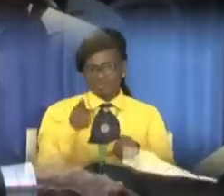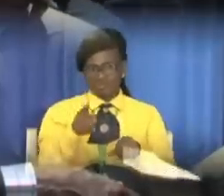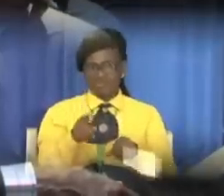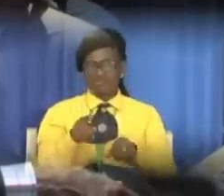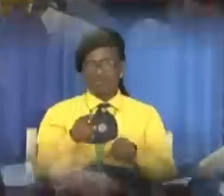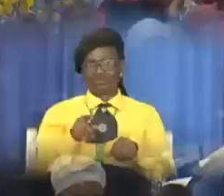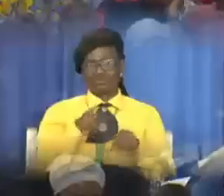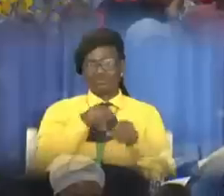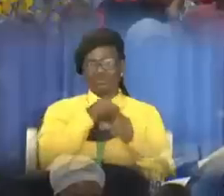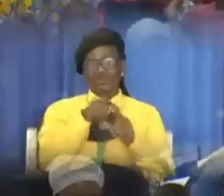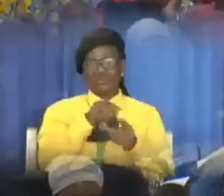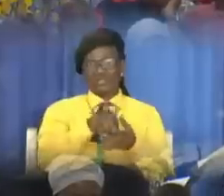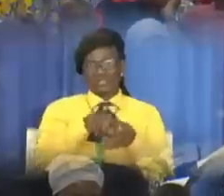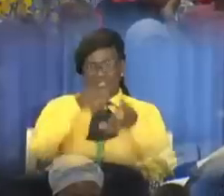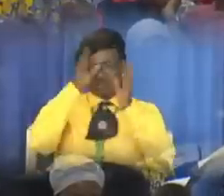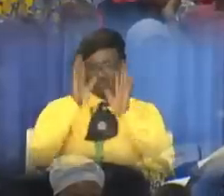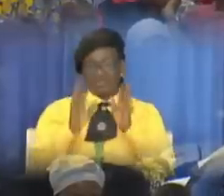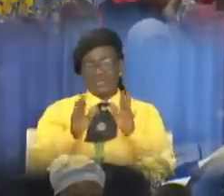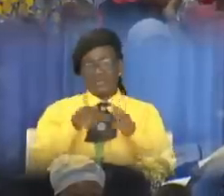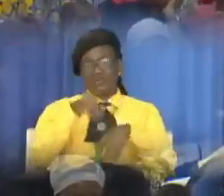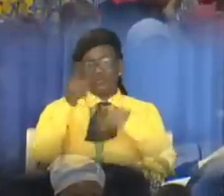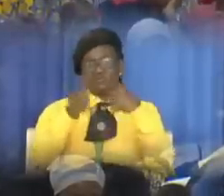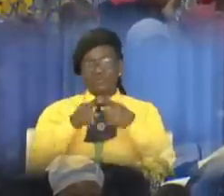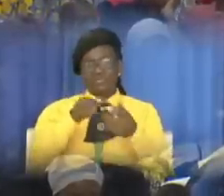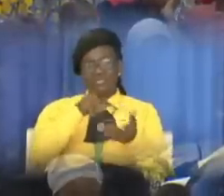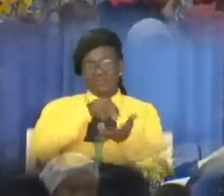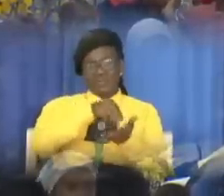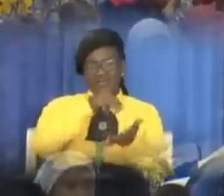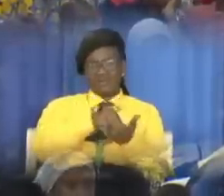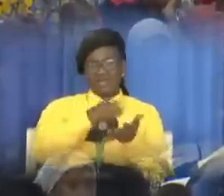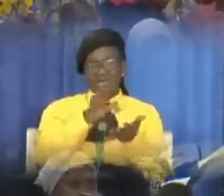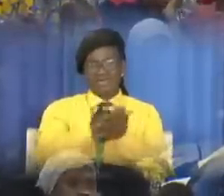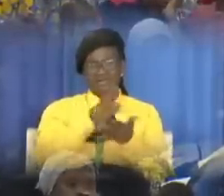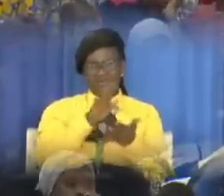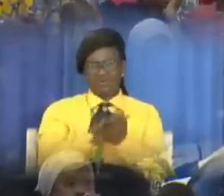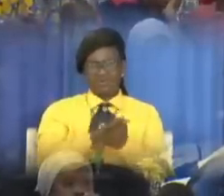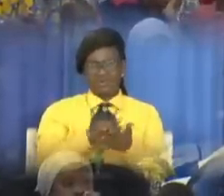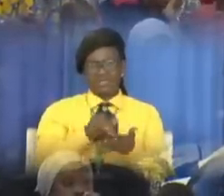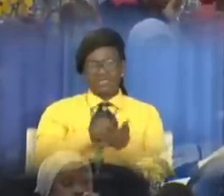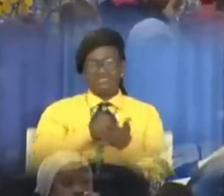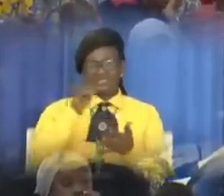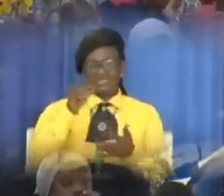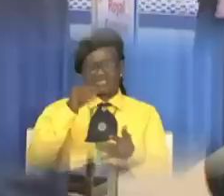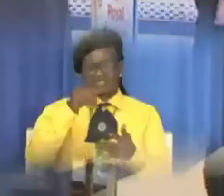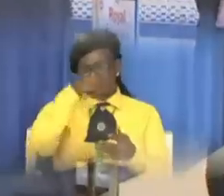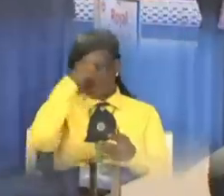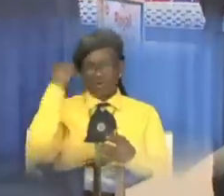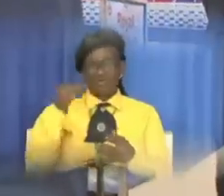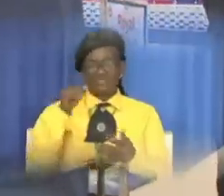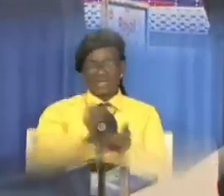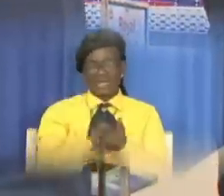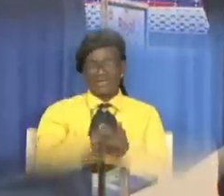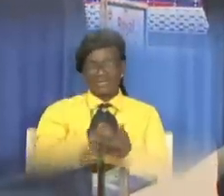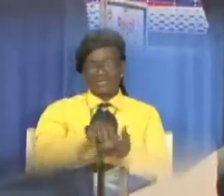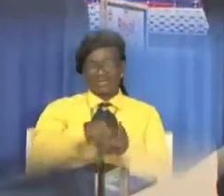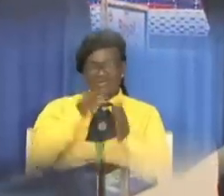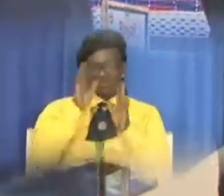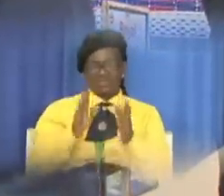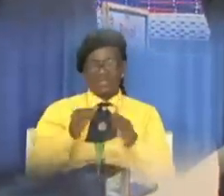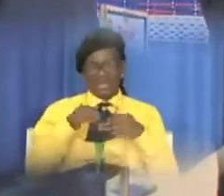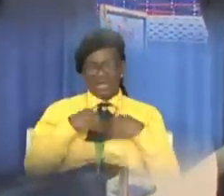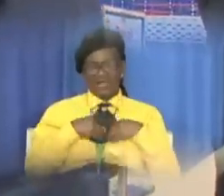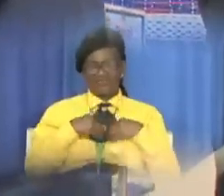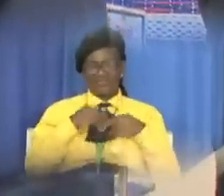When a student goes to the medical school, it's because that student has a vision of him